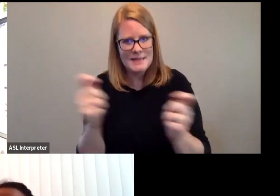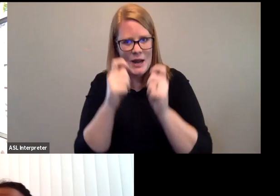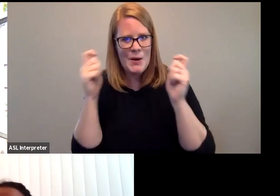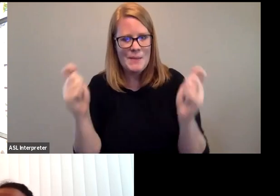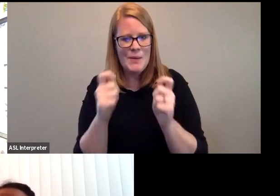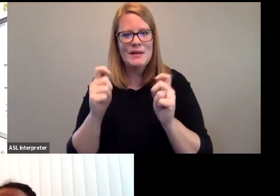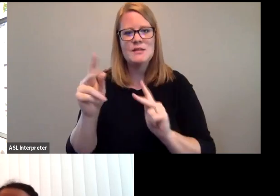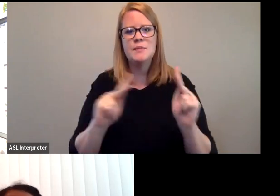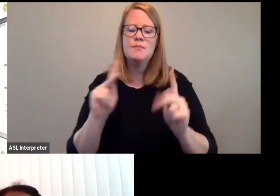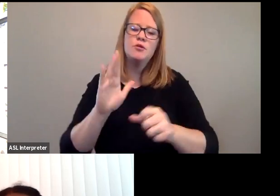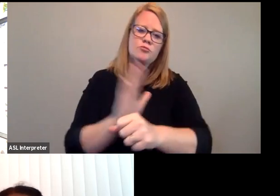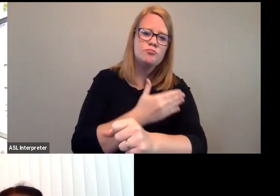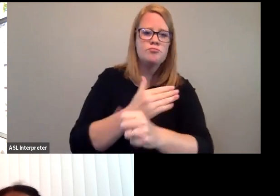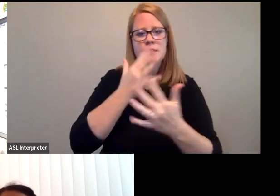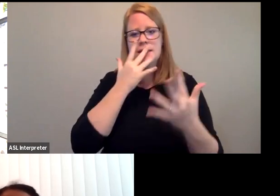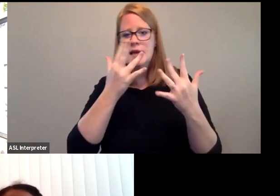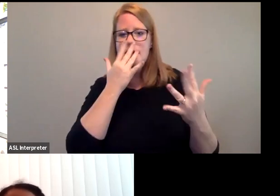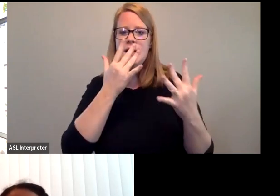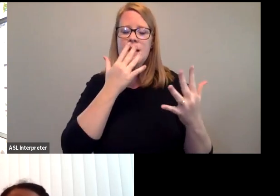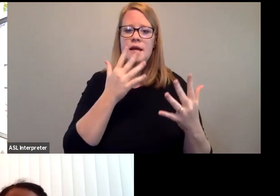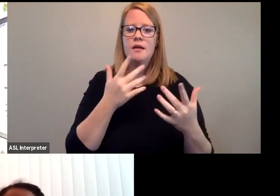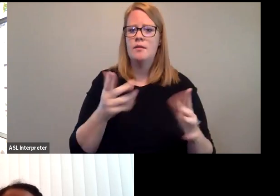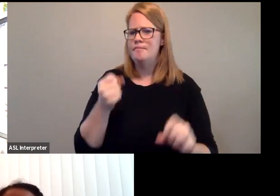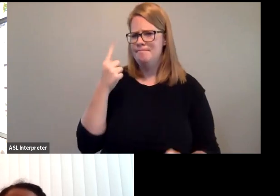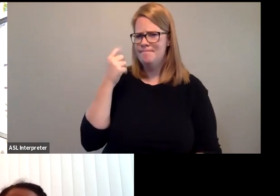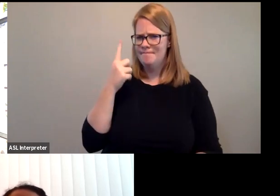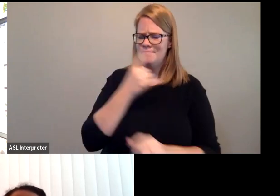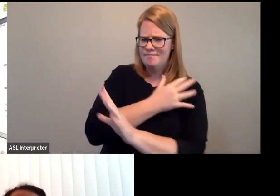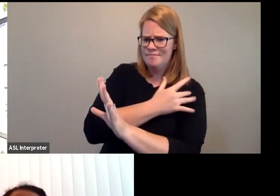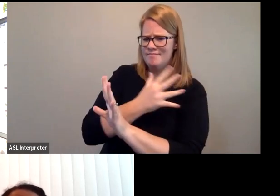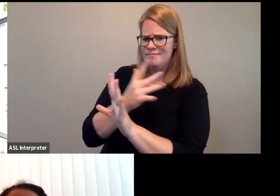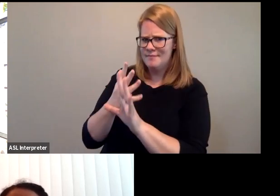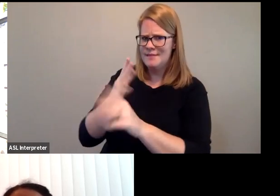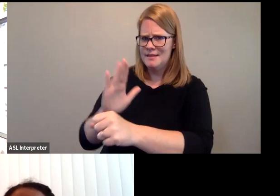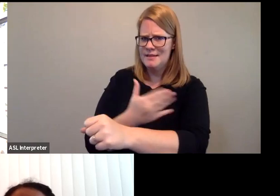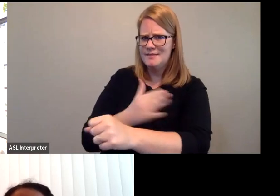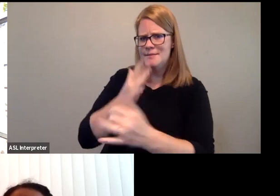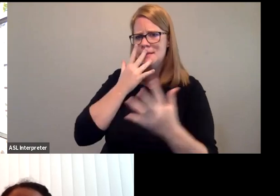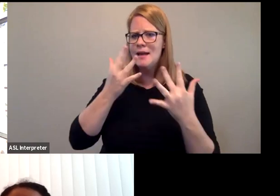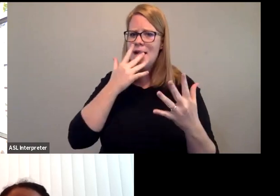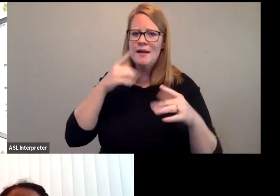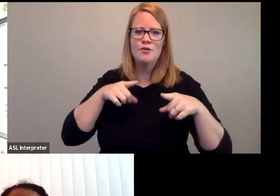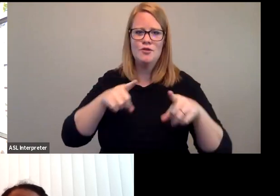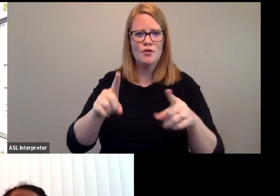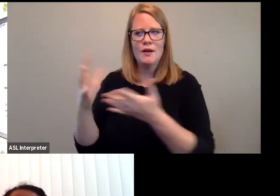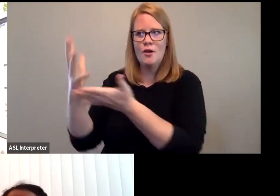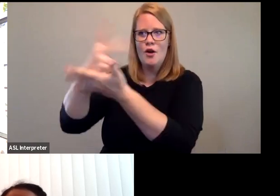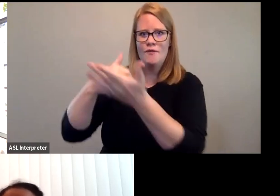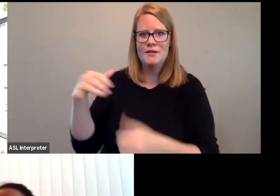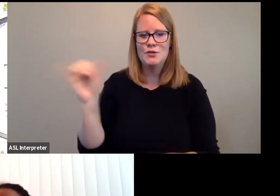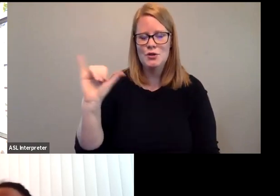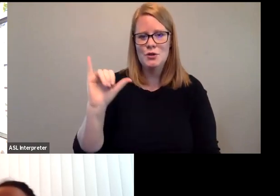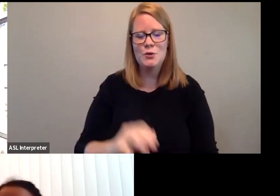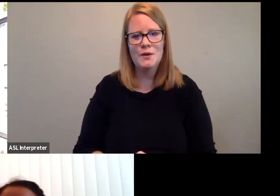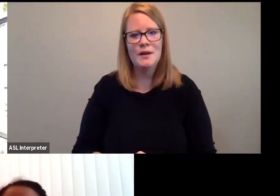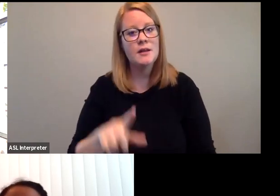through the whole process, even the start of the harvest. And the rain also helps because it's a cycle.